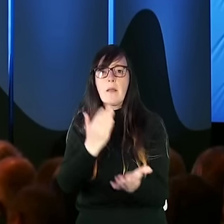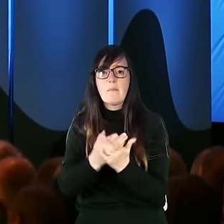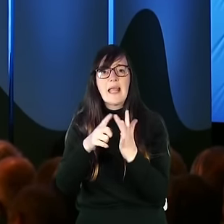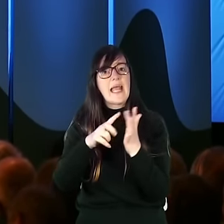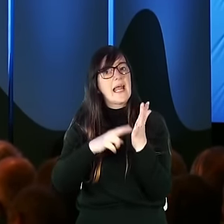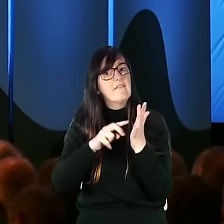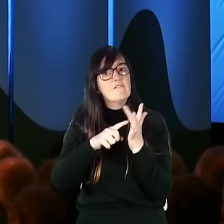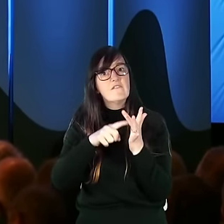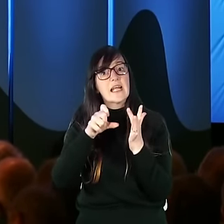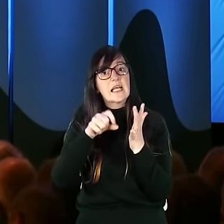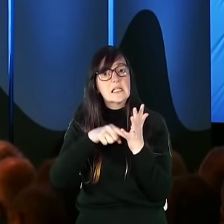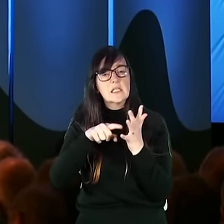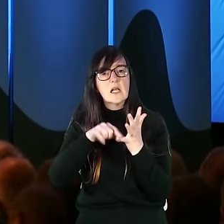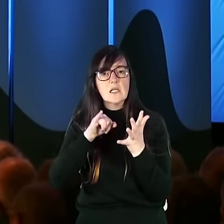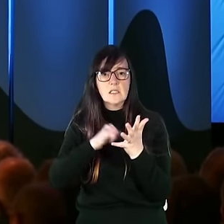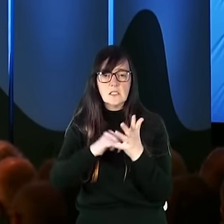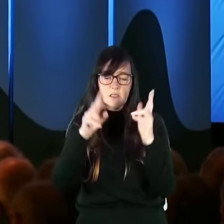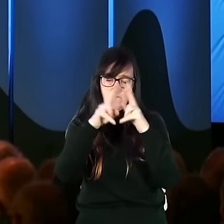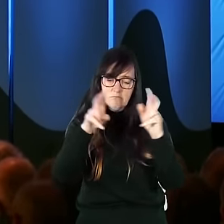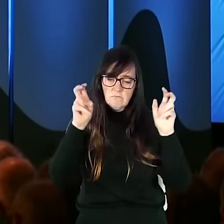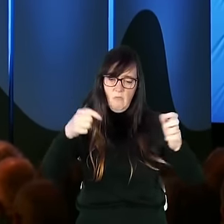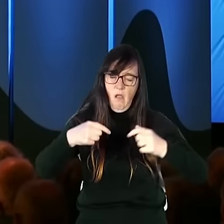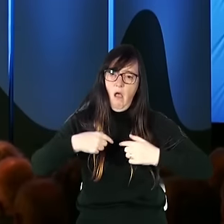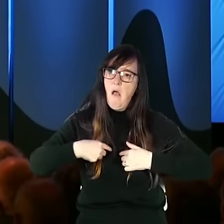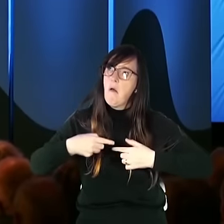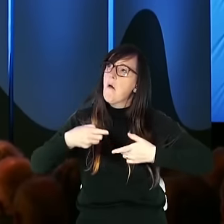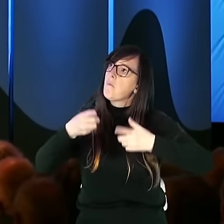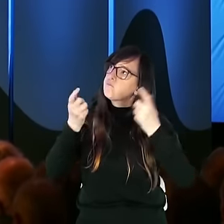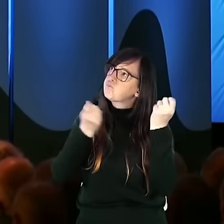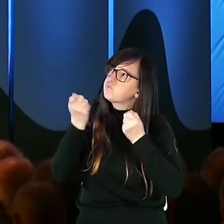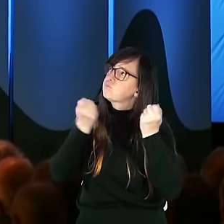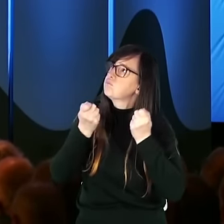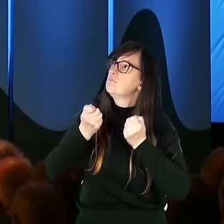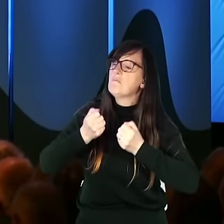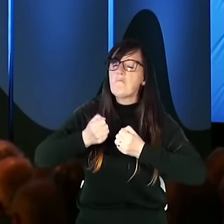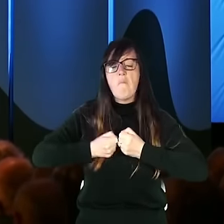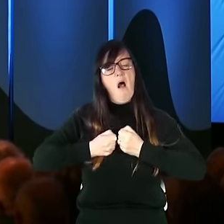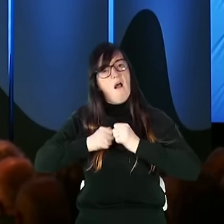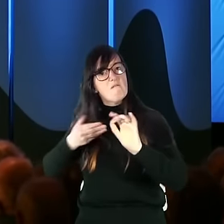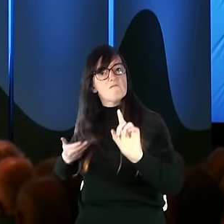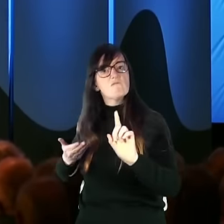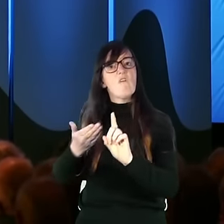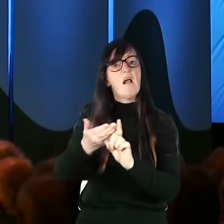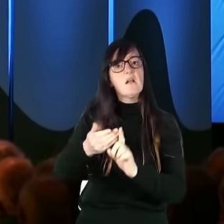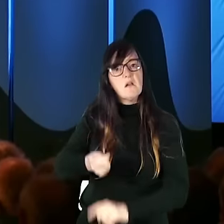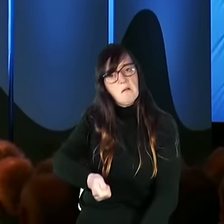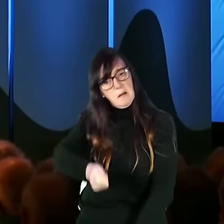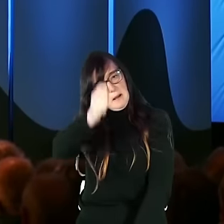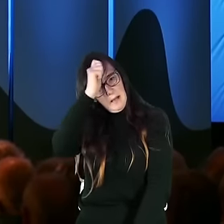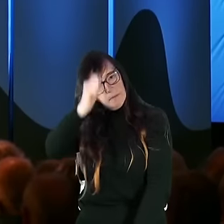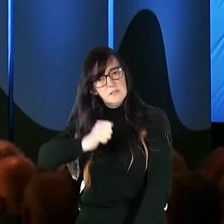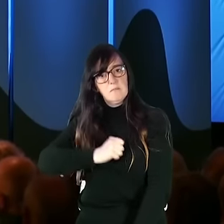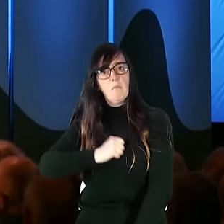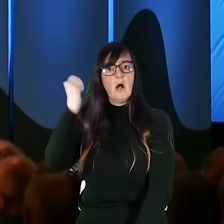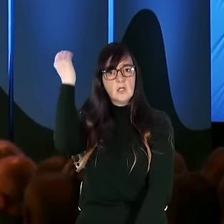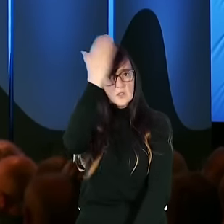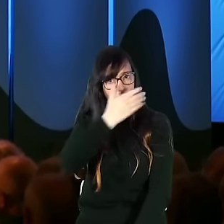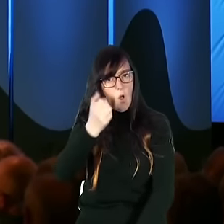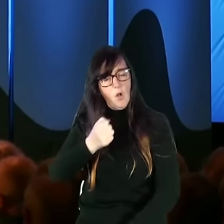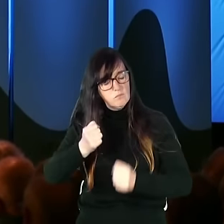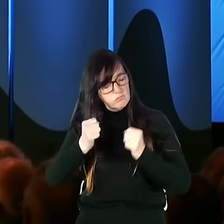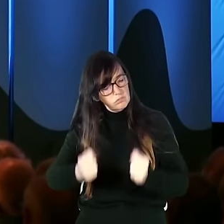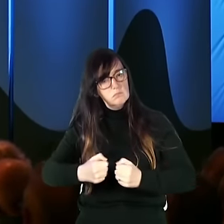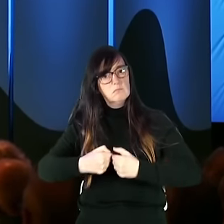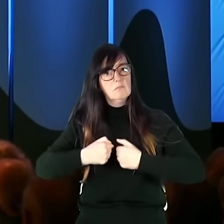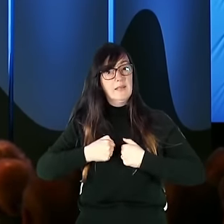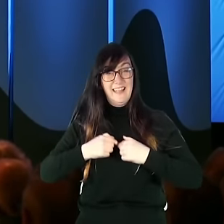the captain of my soul." And that is the notion that dominates our culture tonight. But